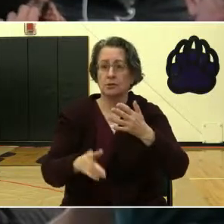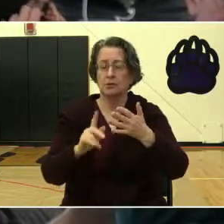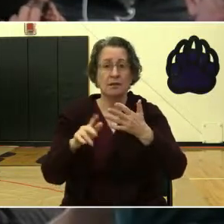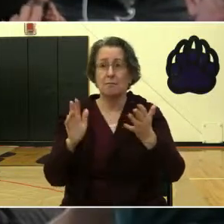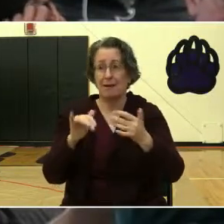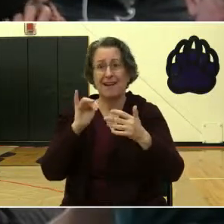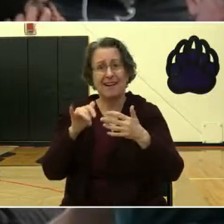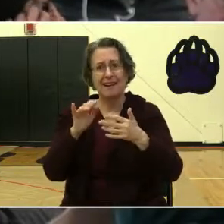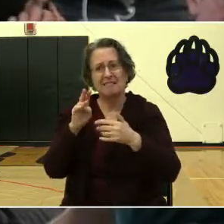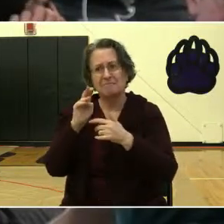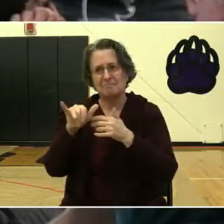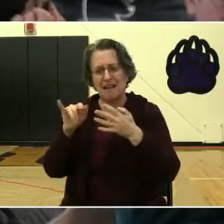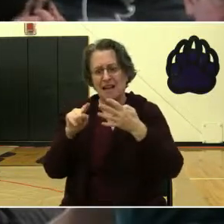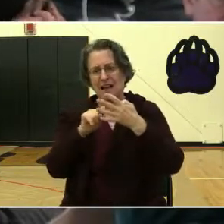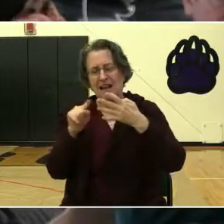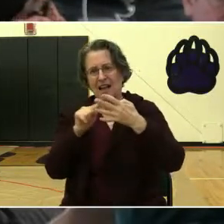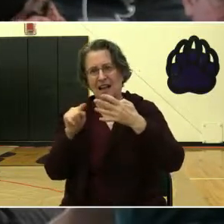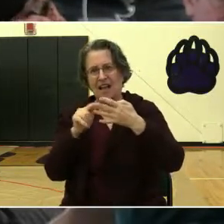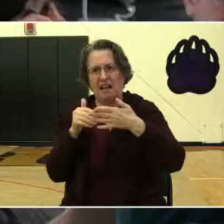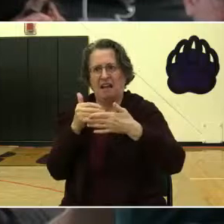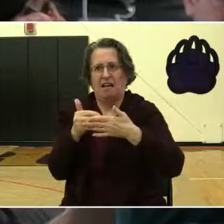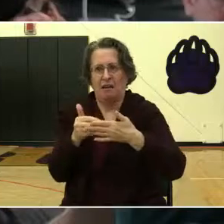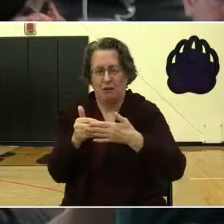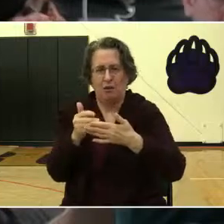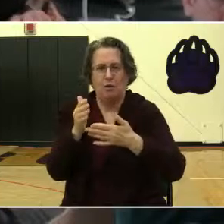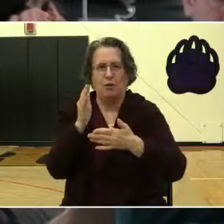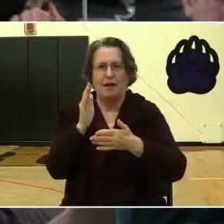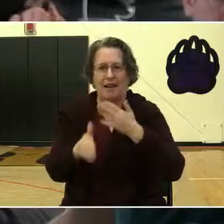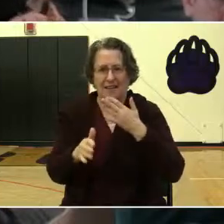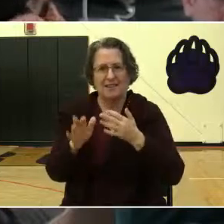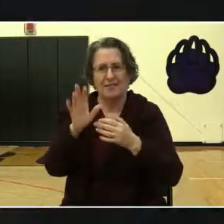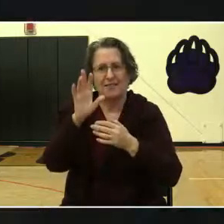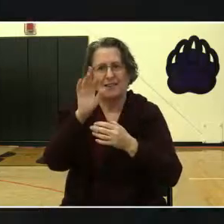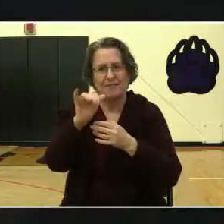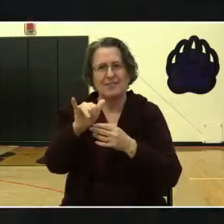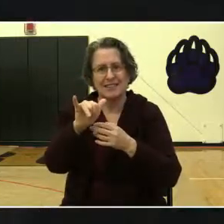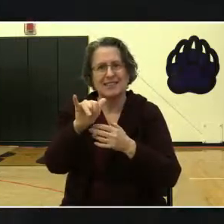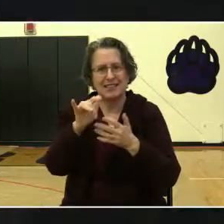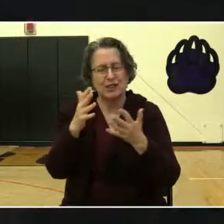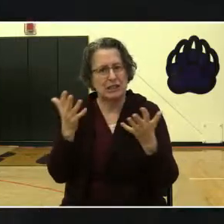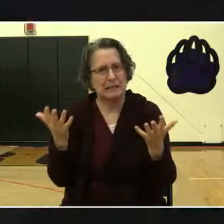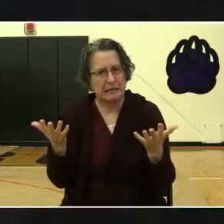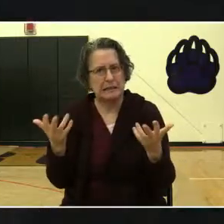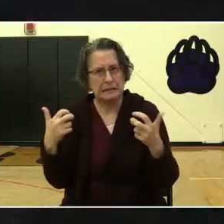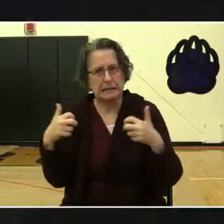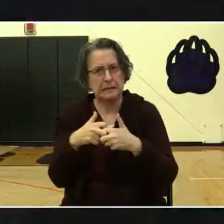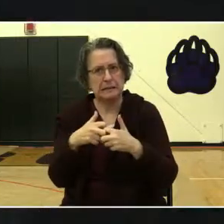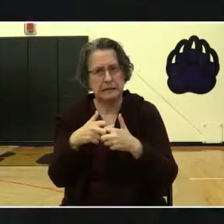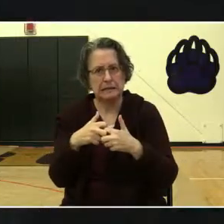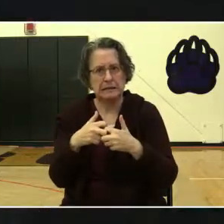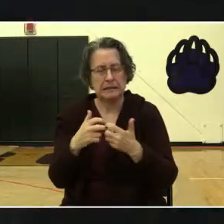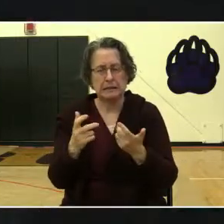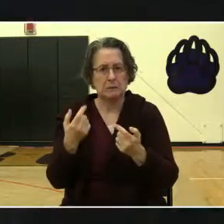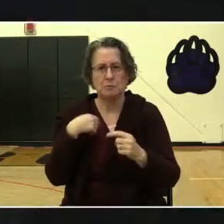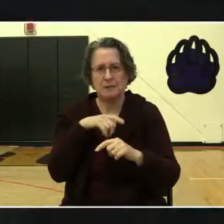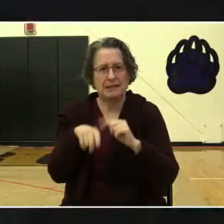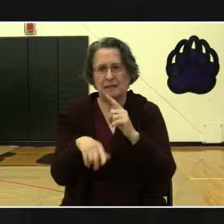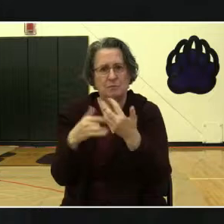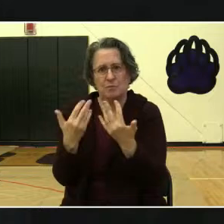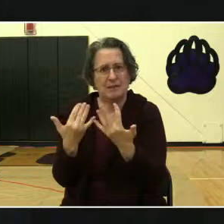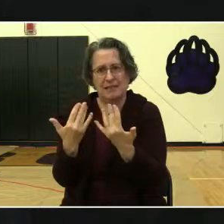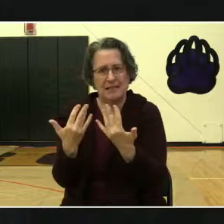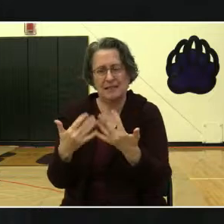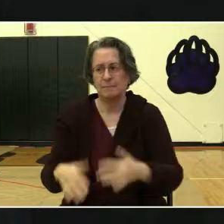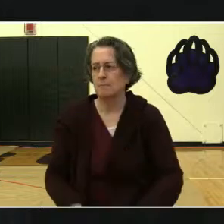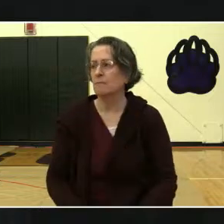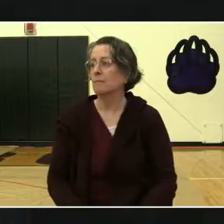year to wait until that number is available questions on the budget article is there any further